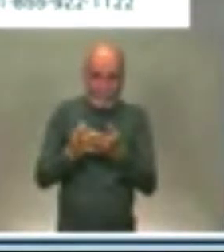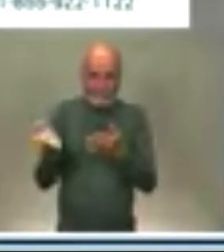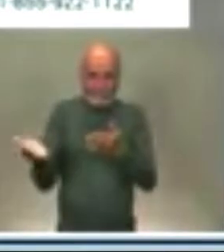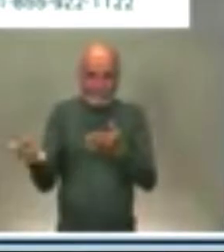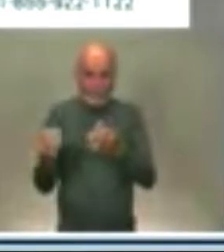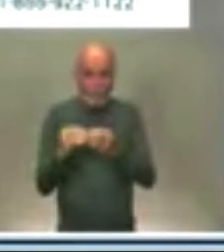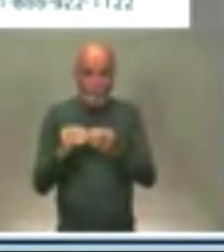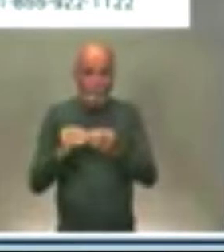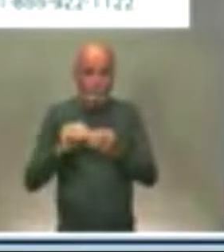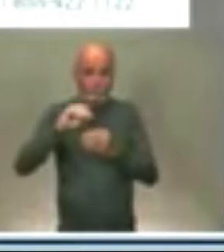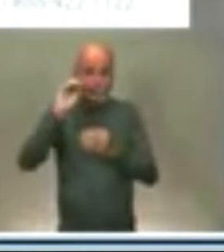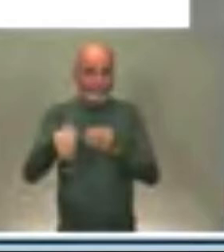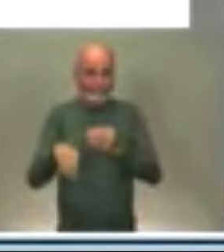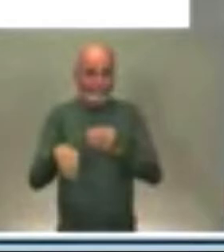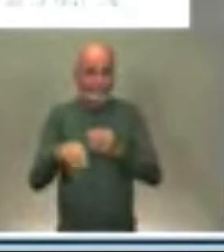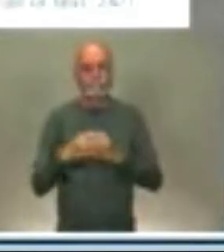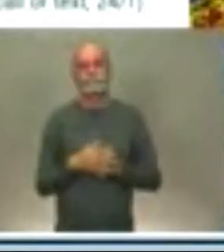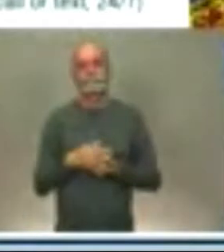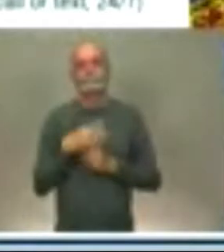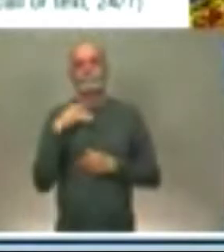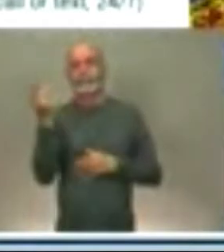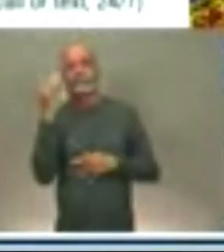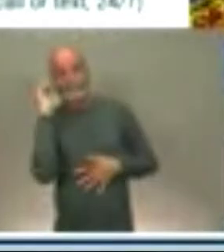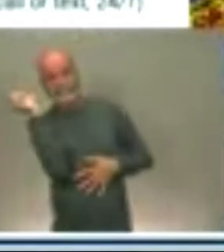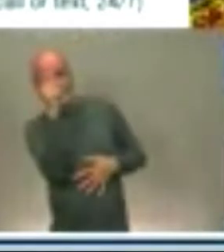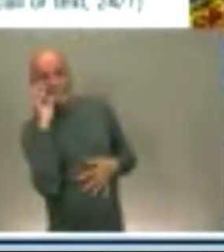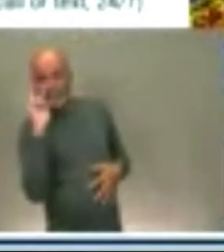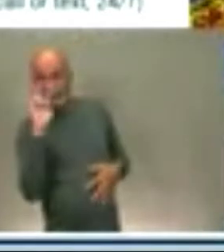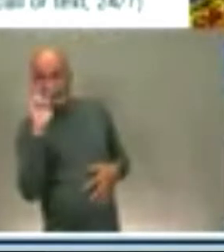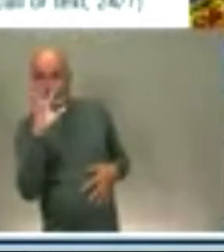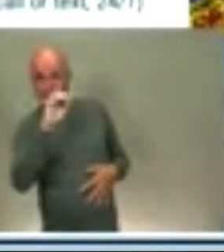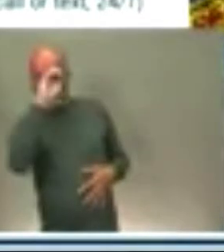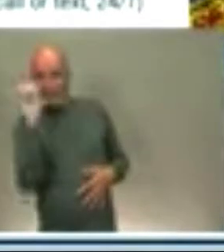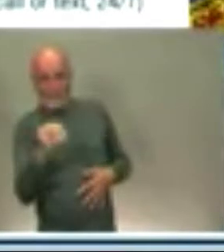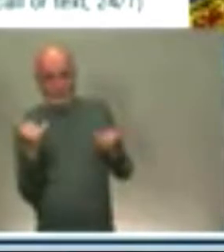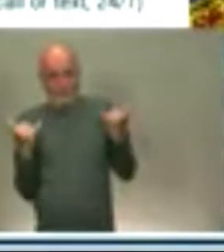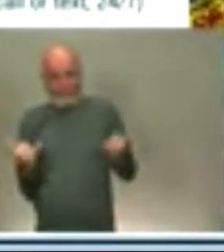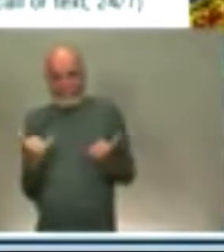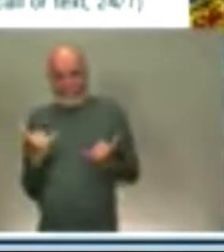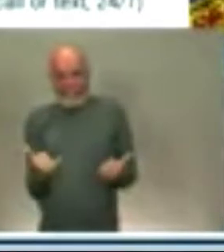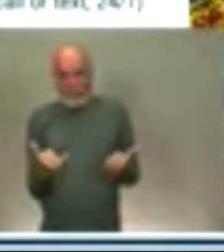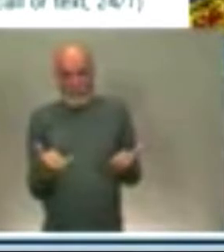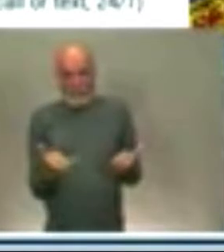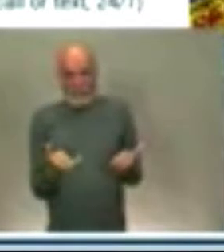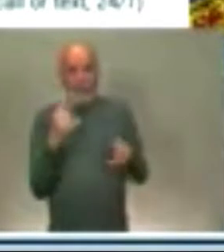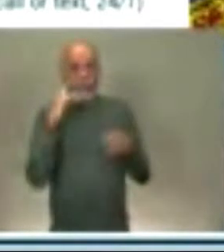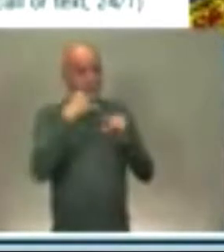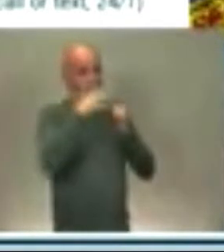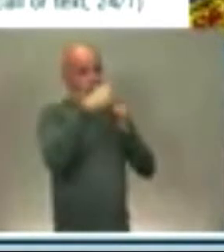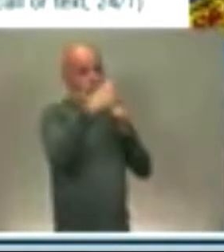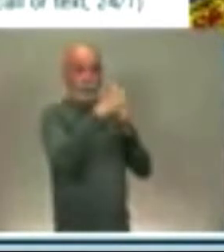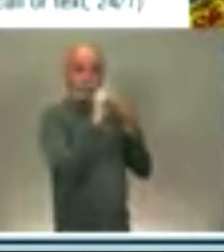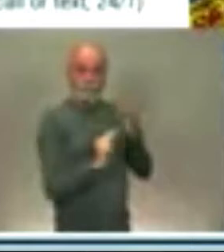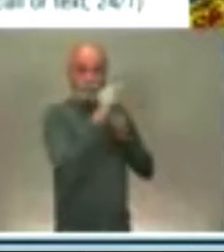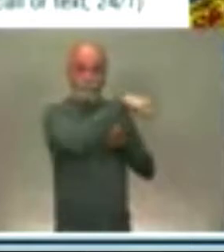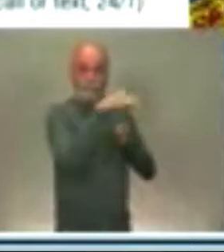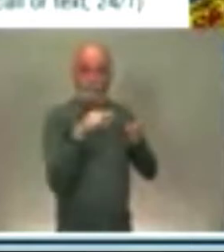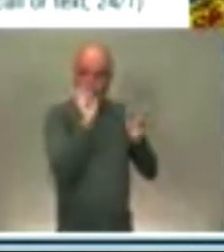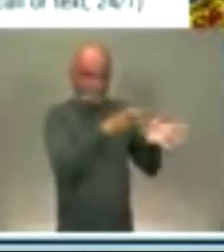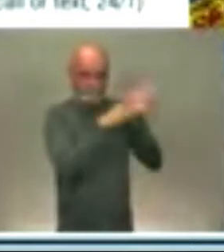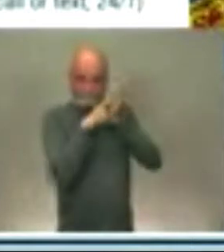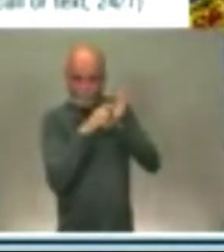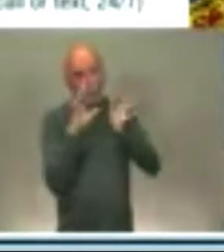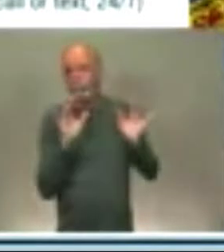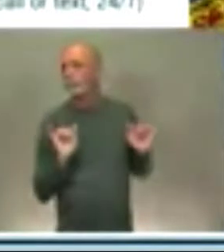If we were at the 75% coverage right now, would these New Brunswick restrictions be mandated again and re-implemented today if